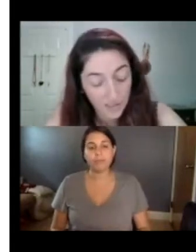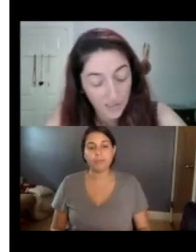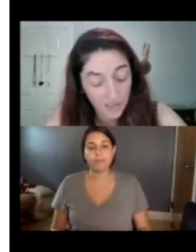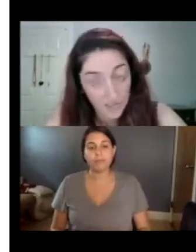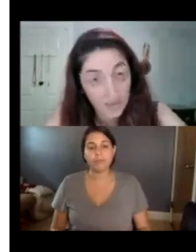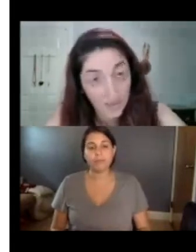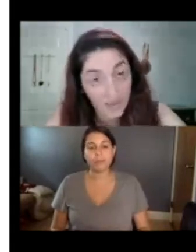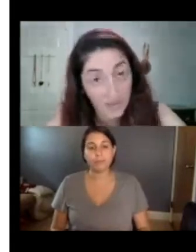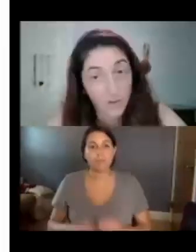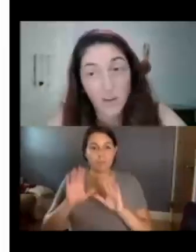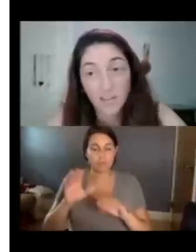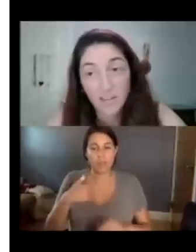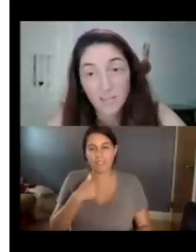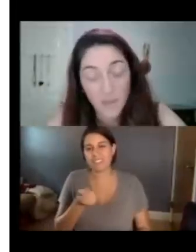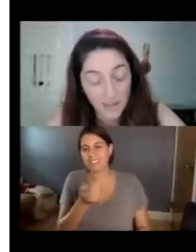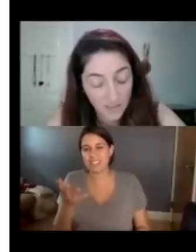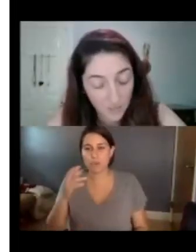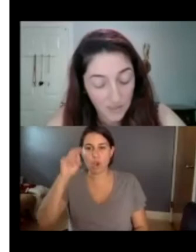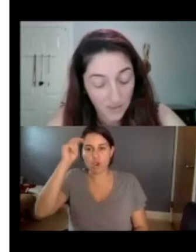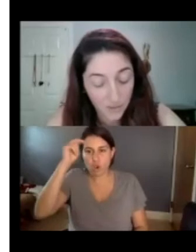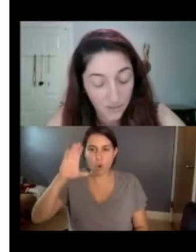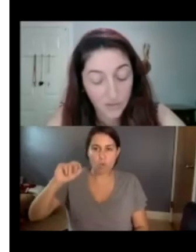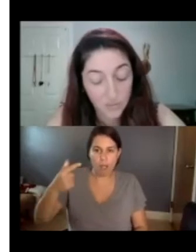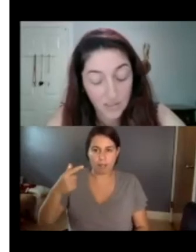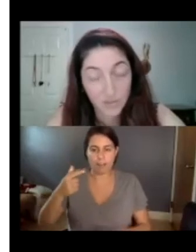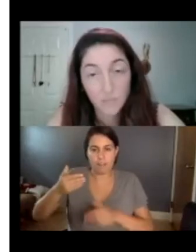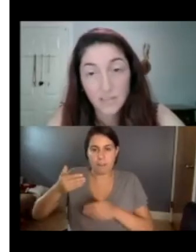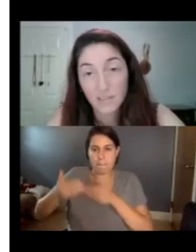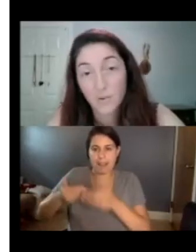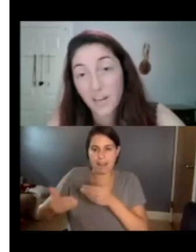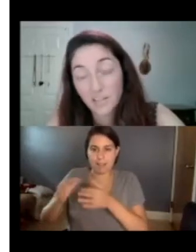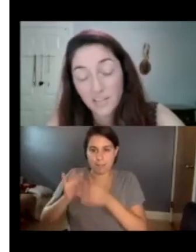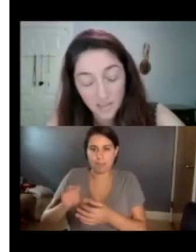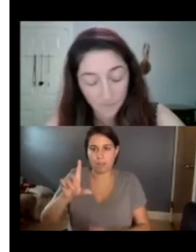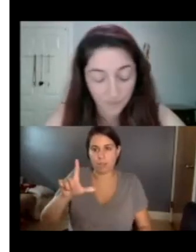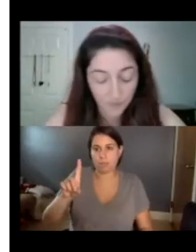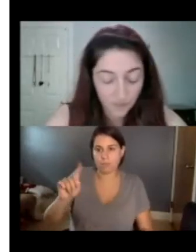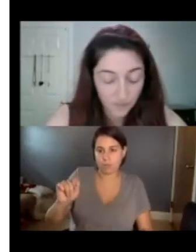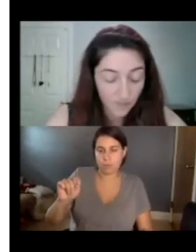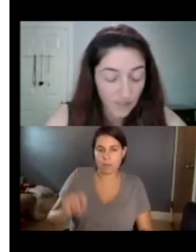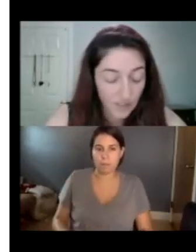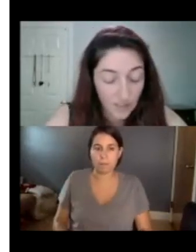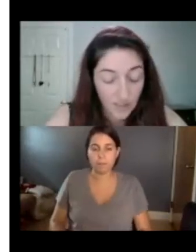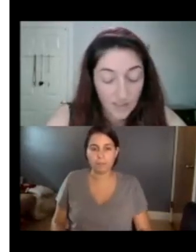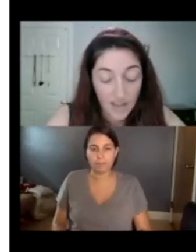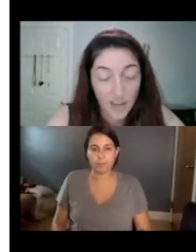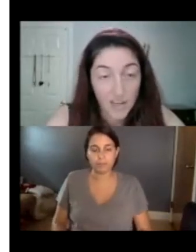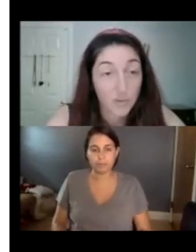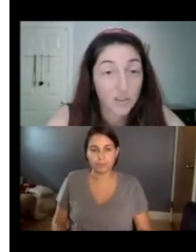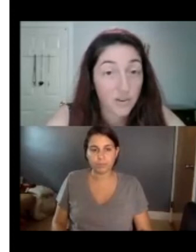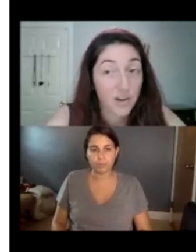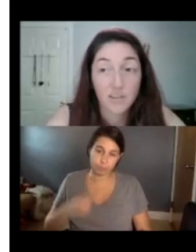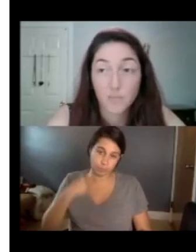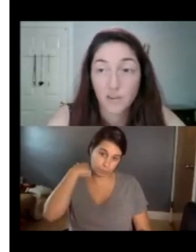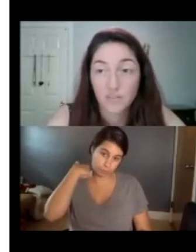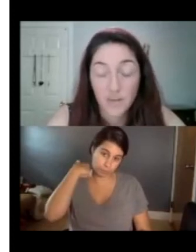In theory, there's several neurocognitive mechanisms of lucid dreaming treatment, or LDT, that line up